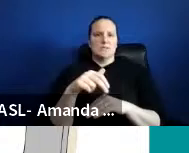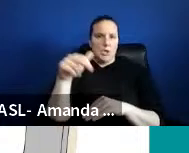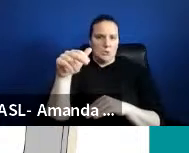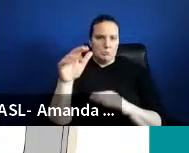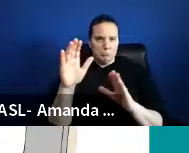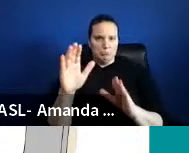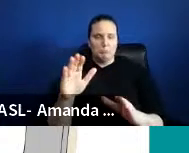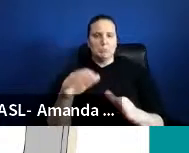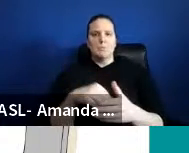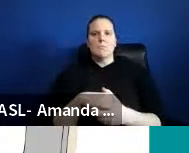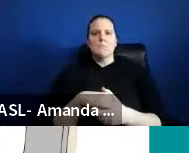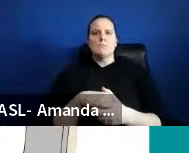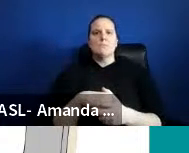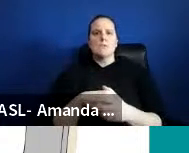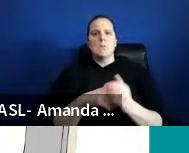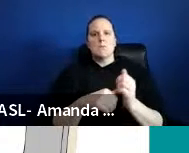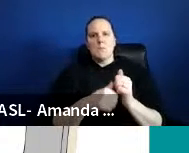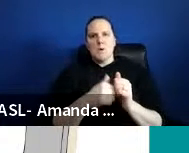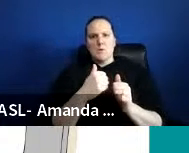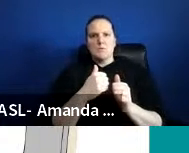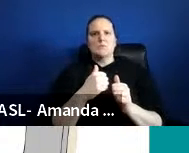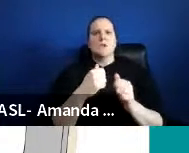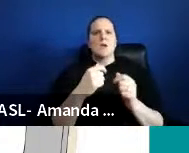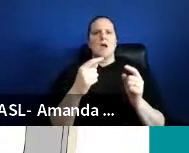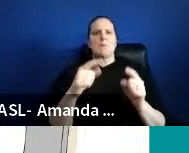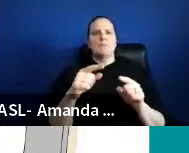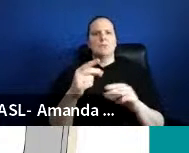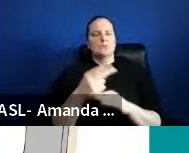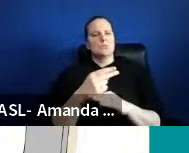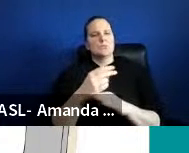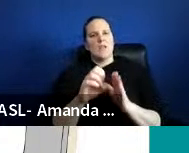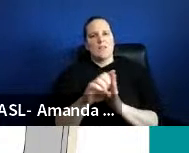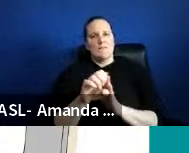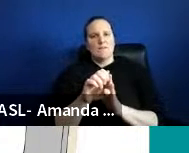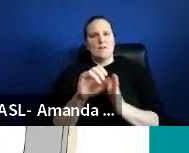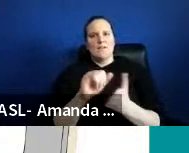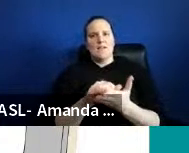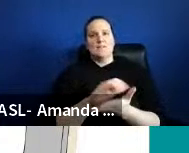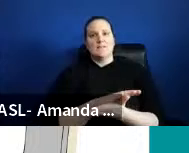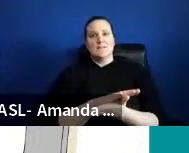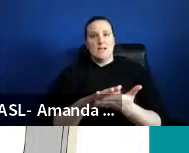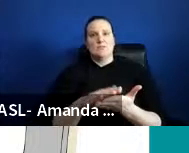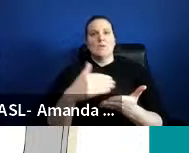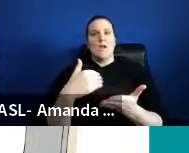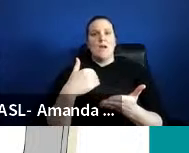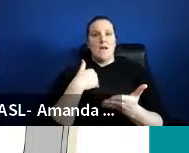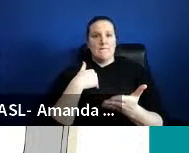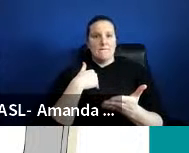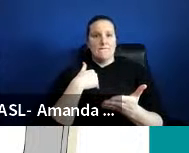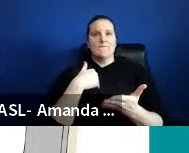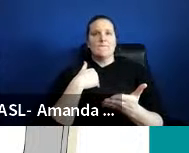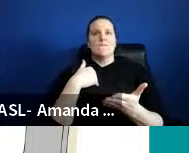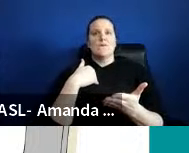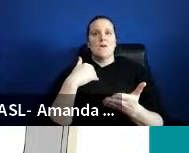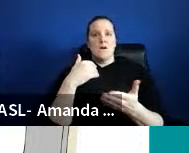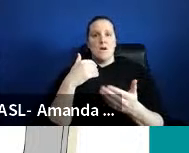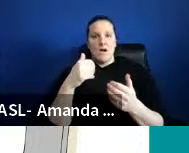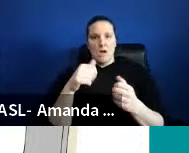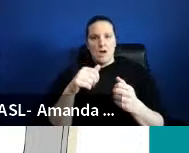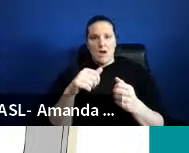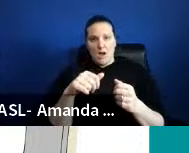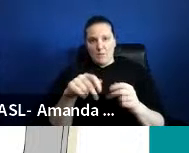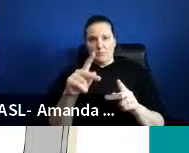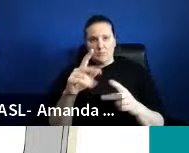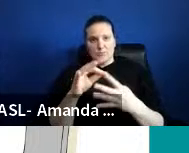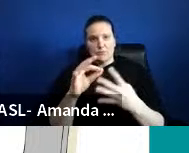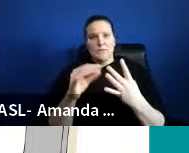most mobility impaired people will use an elevator. However, it is also nice to have the option to have a ramp. And so there are some